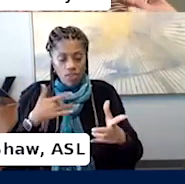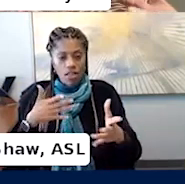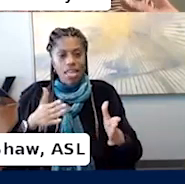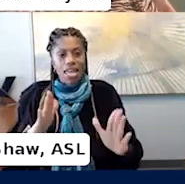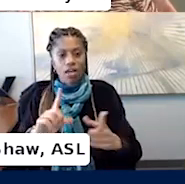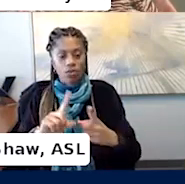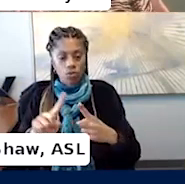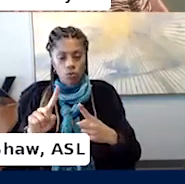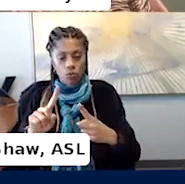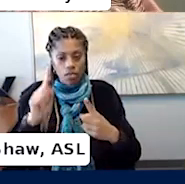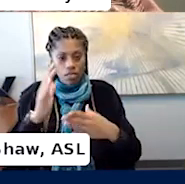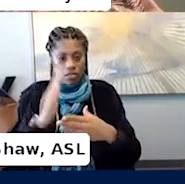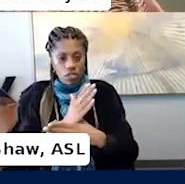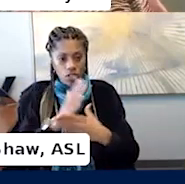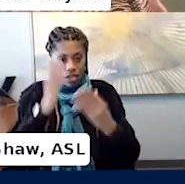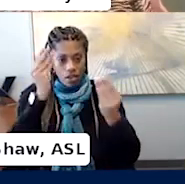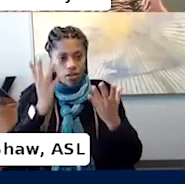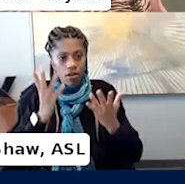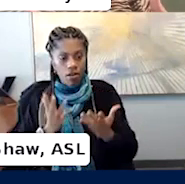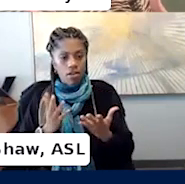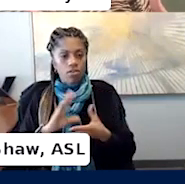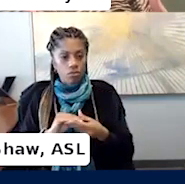story. And I understand,